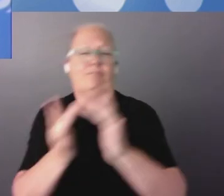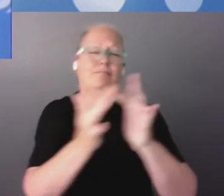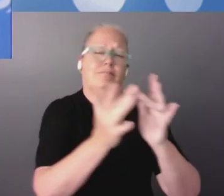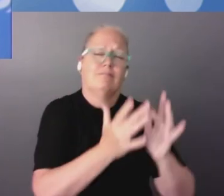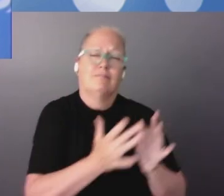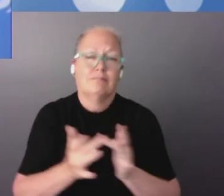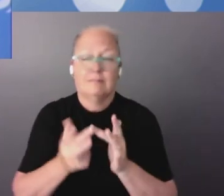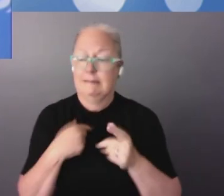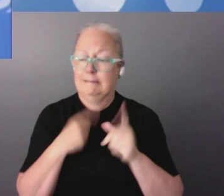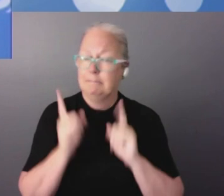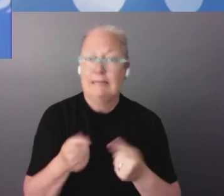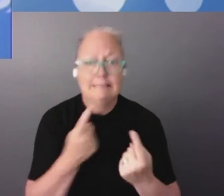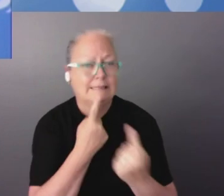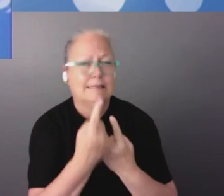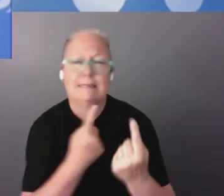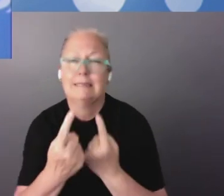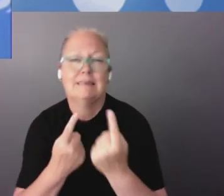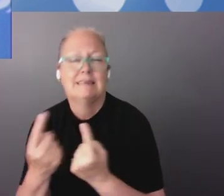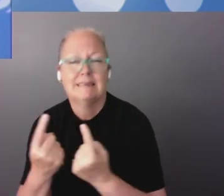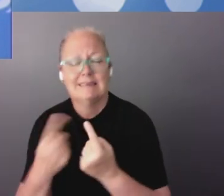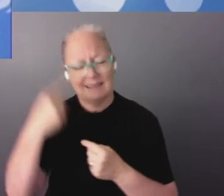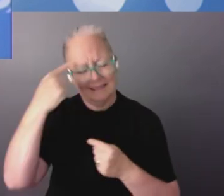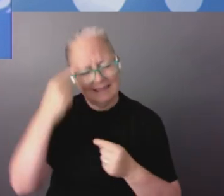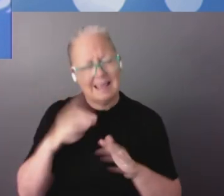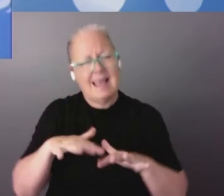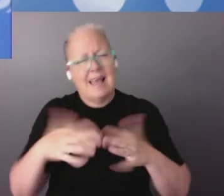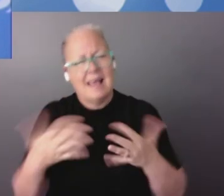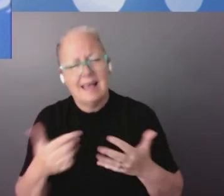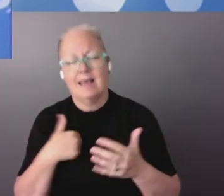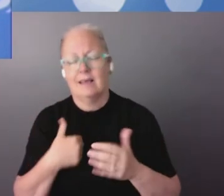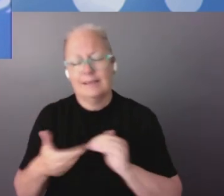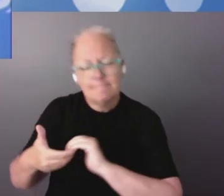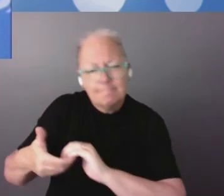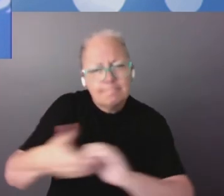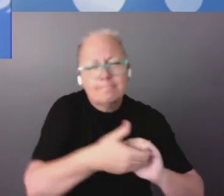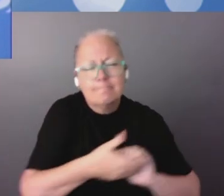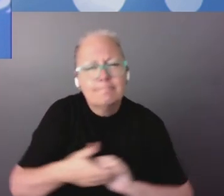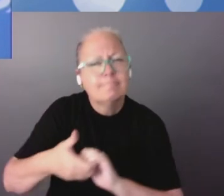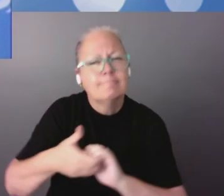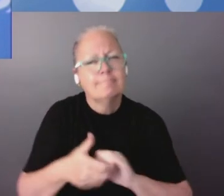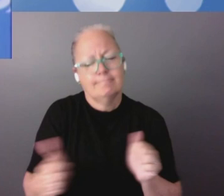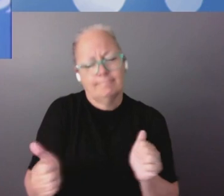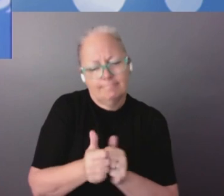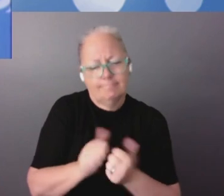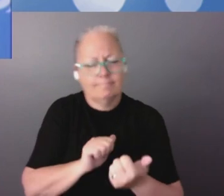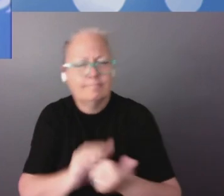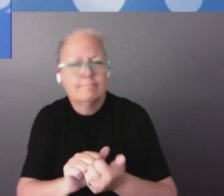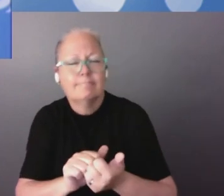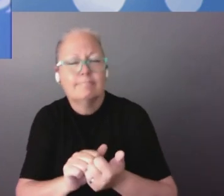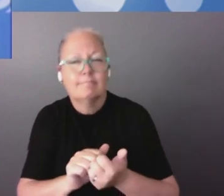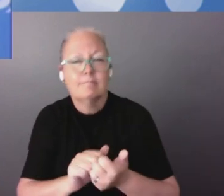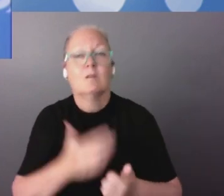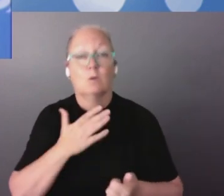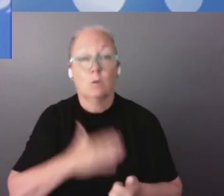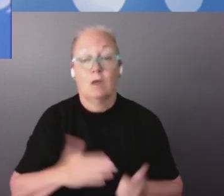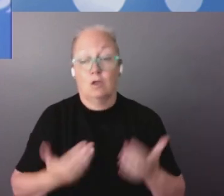to leverage a holistic approach to collaboration to shape a new world where a fast,